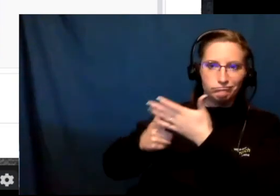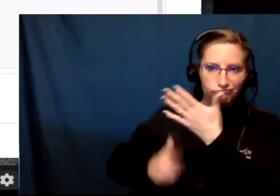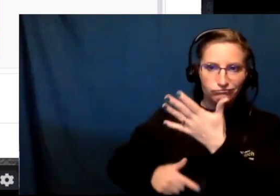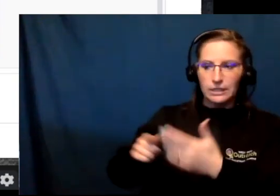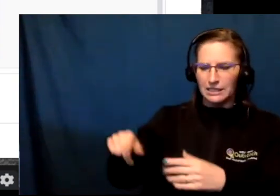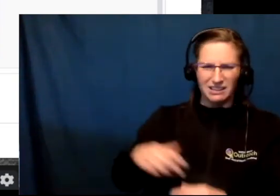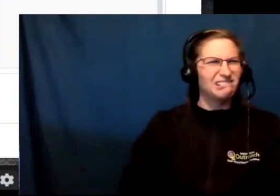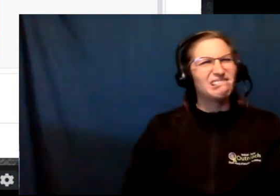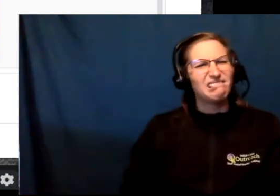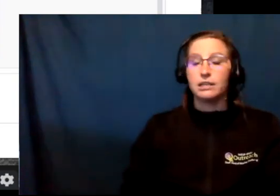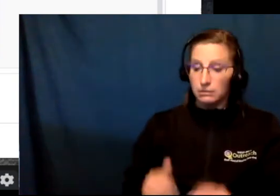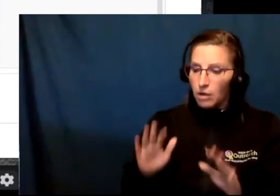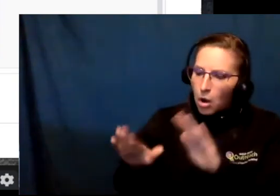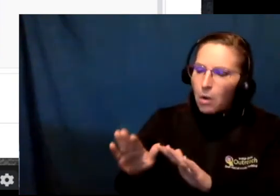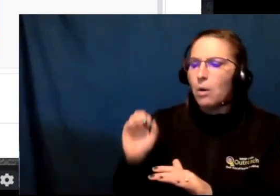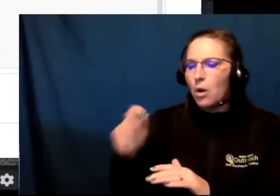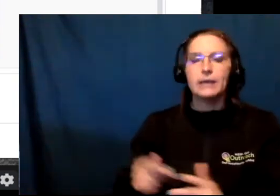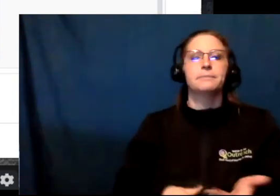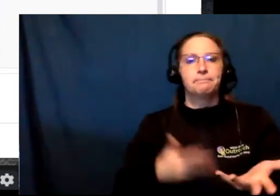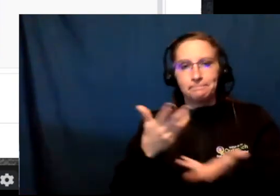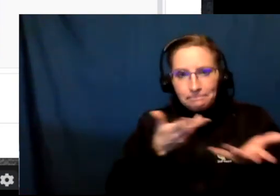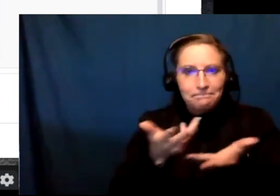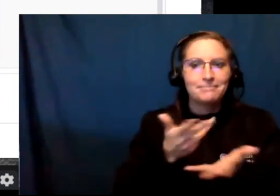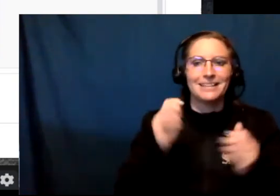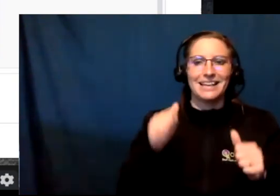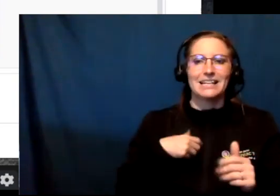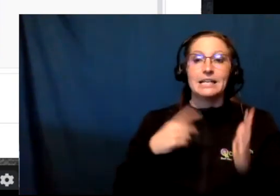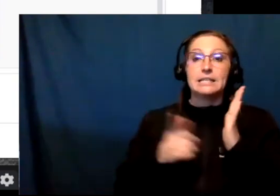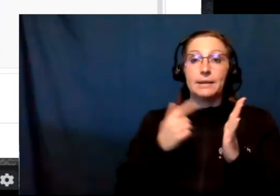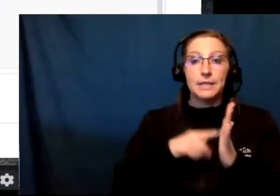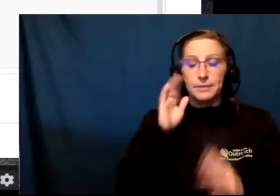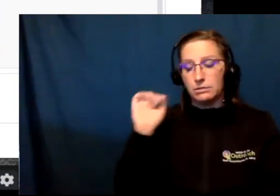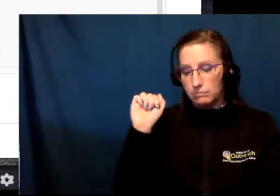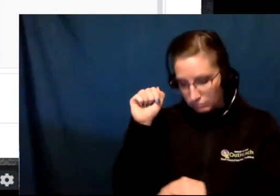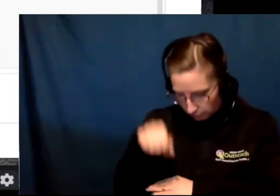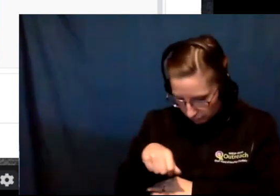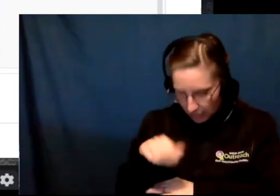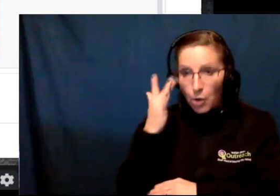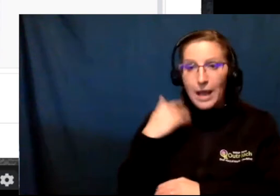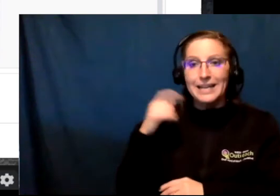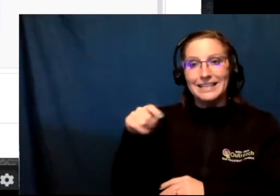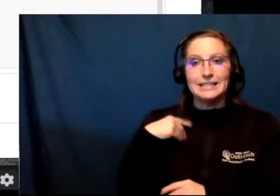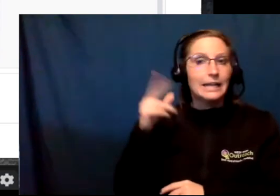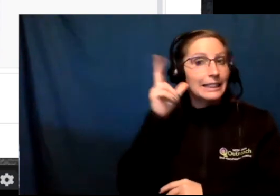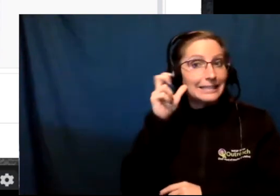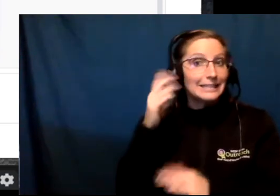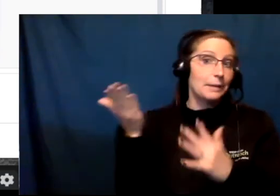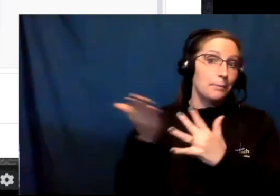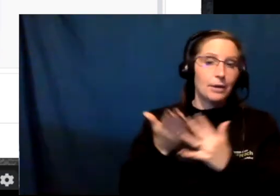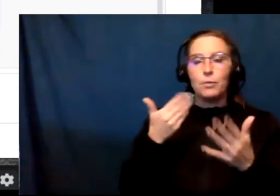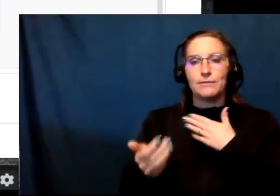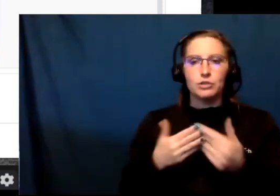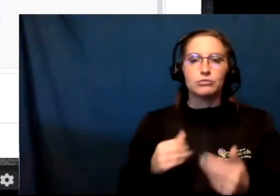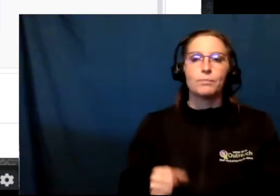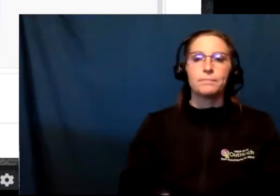looks lost, or he is just, sometimes he'll have his head down because he needs a little bit of a listening break. So I found